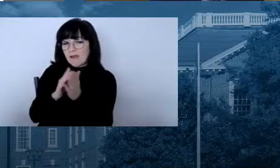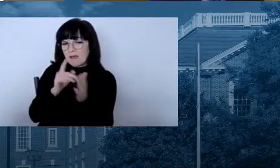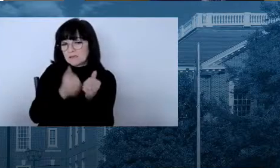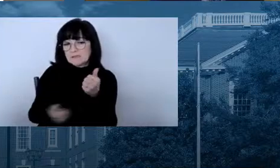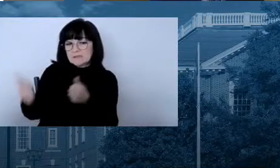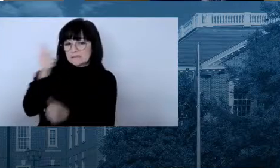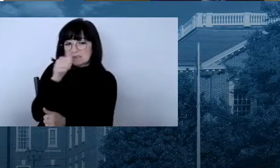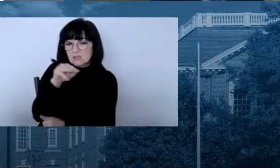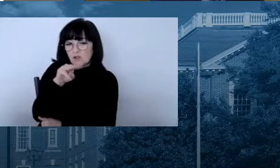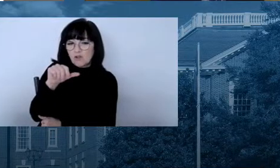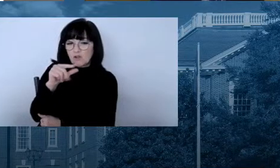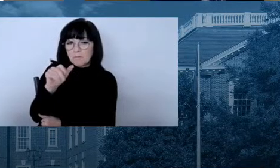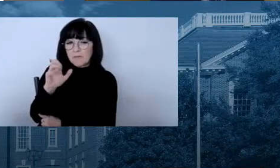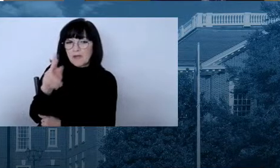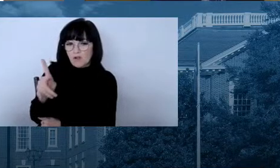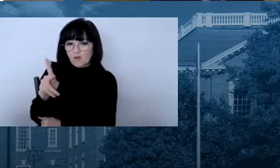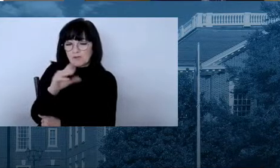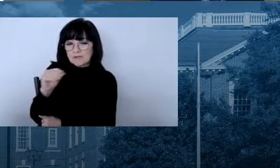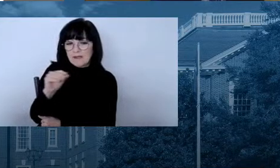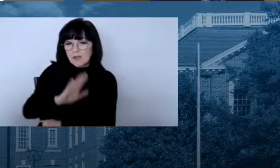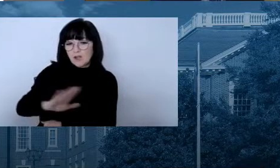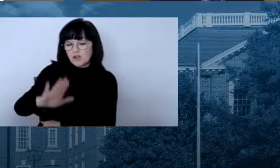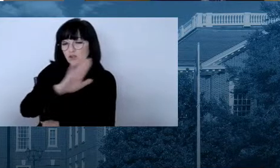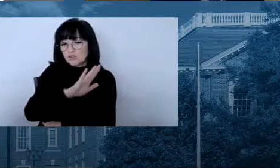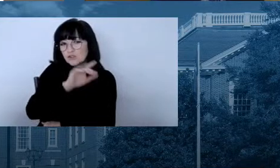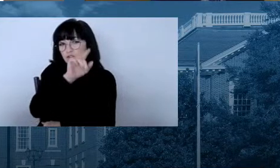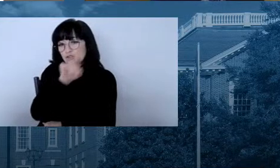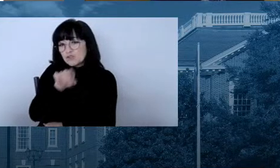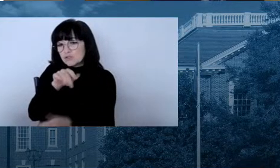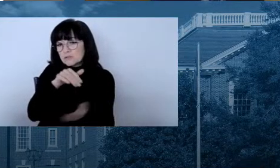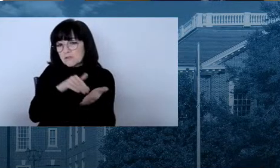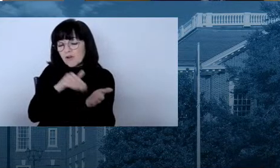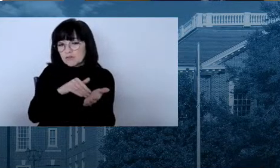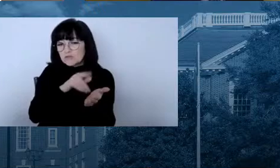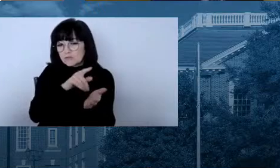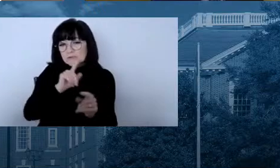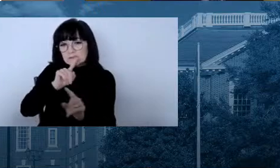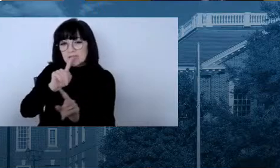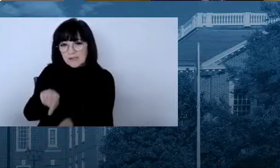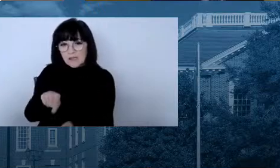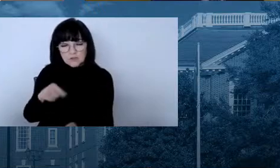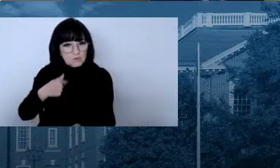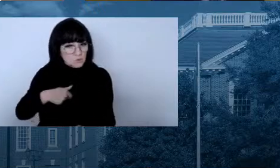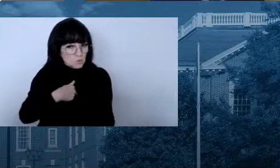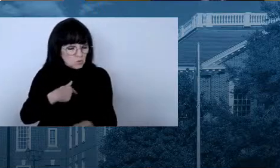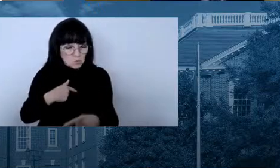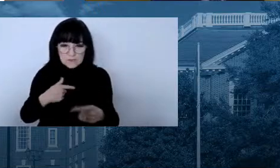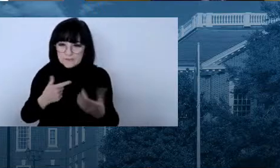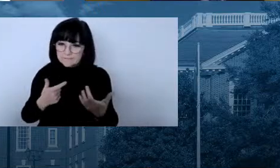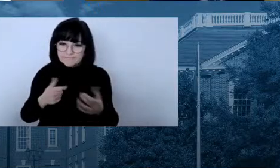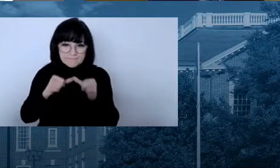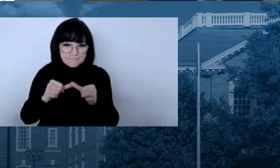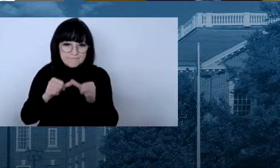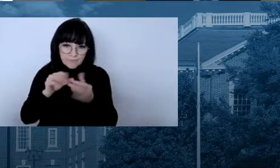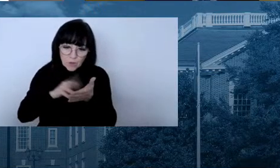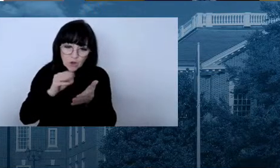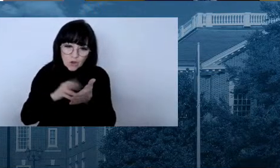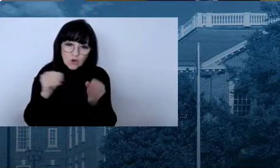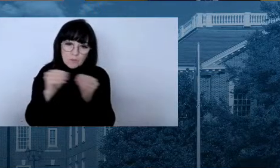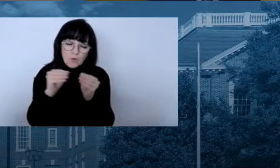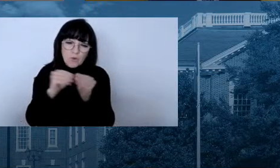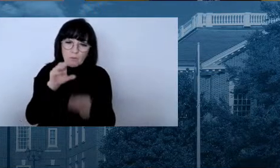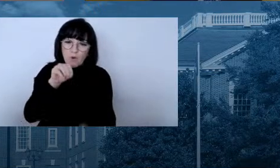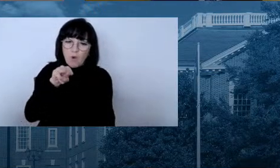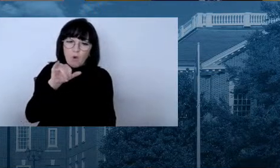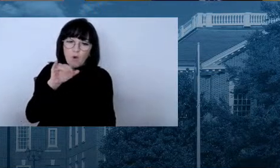physicians to respond to what's more of a science-based question, but I think we're learning more about Omicron every day.